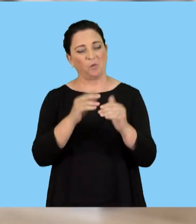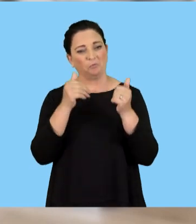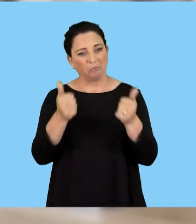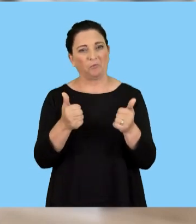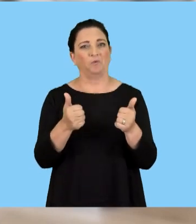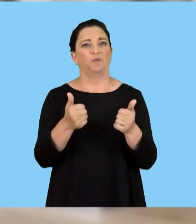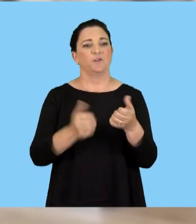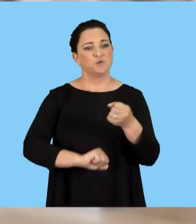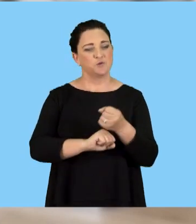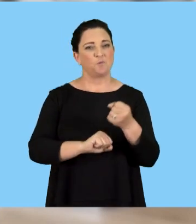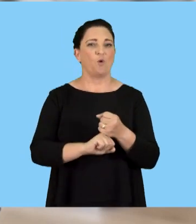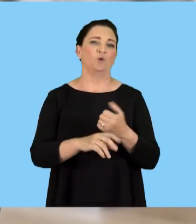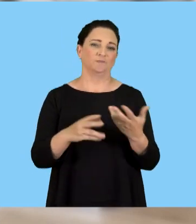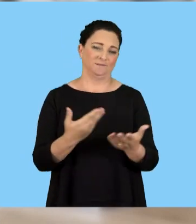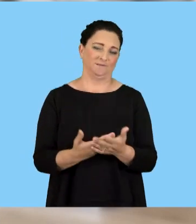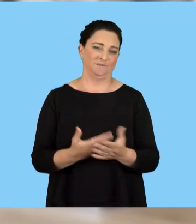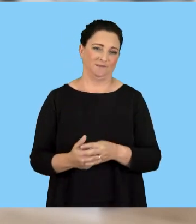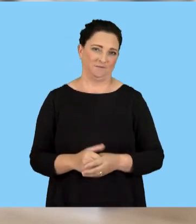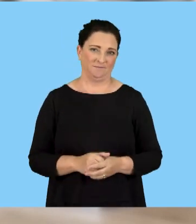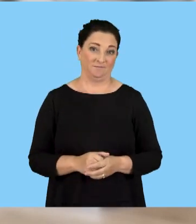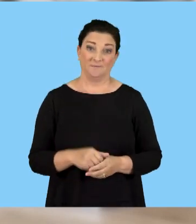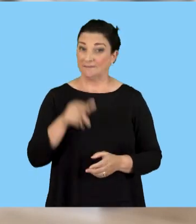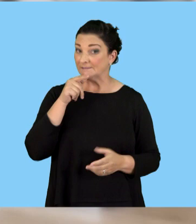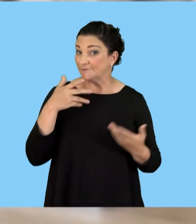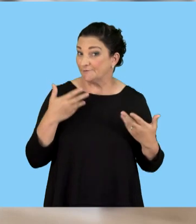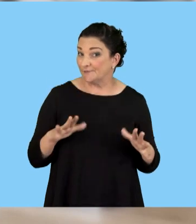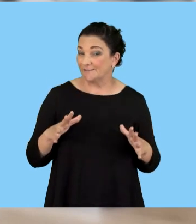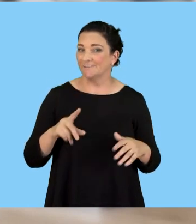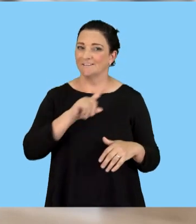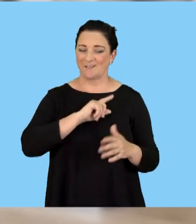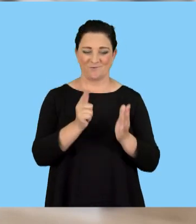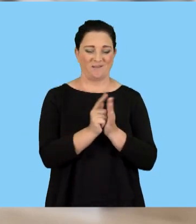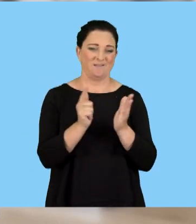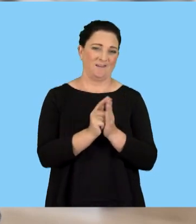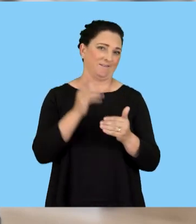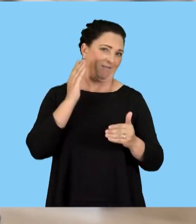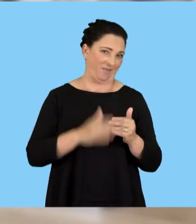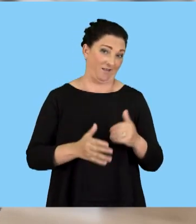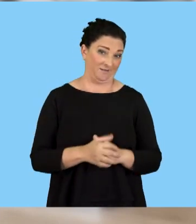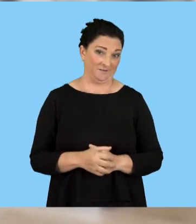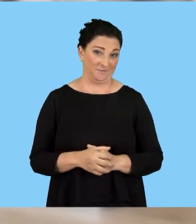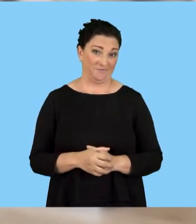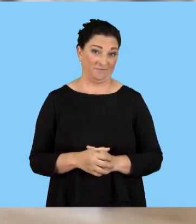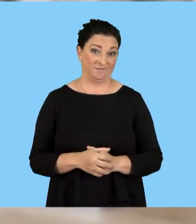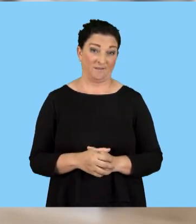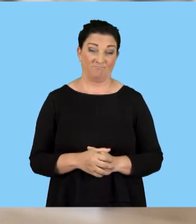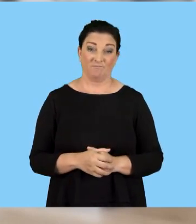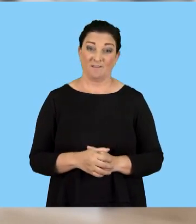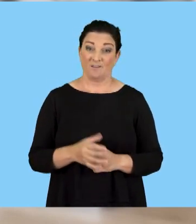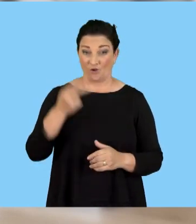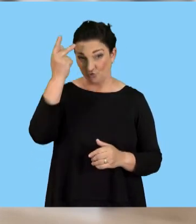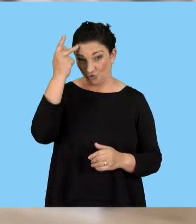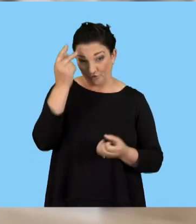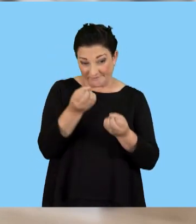or advancing the well-being of their community. So with that being said, this is the end of our lesson, and hoping I gave